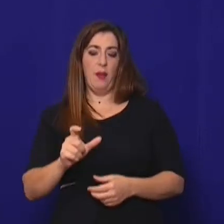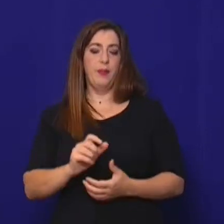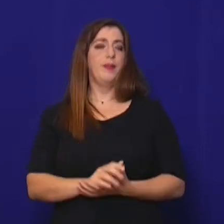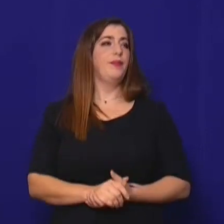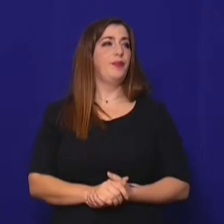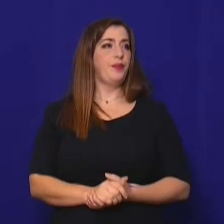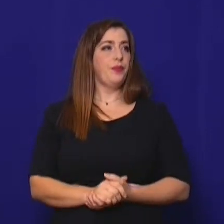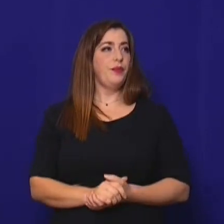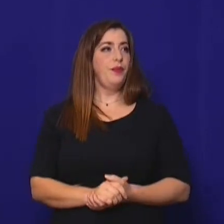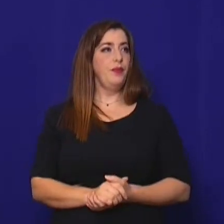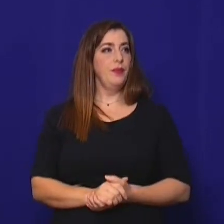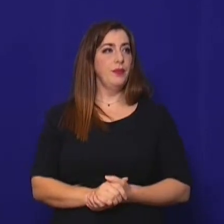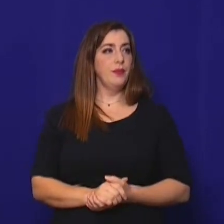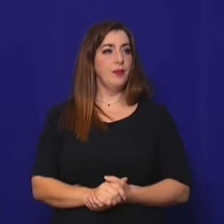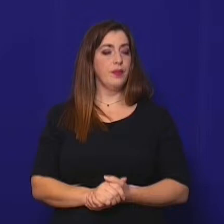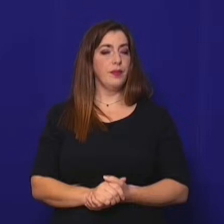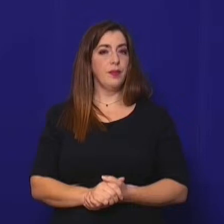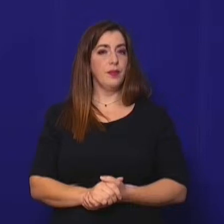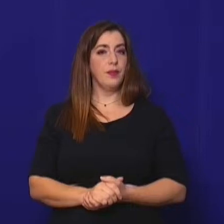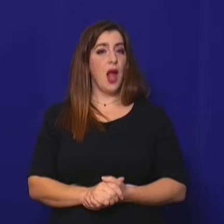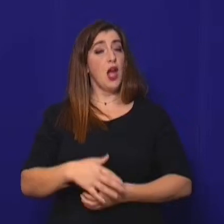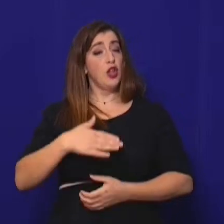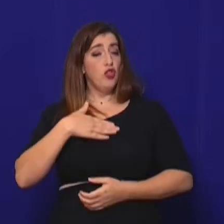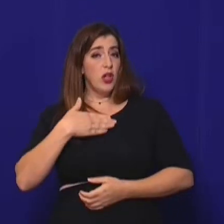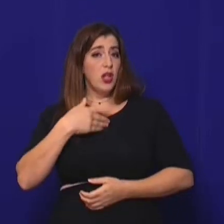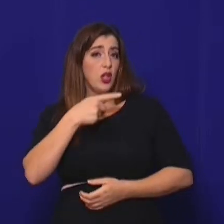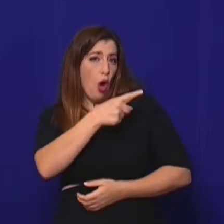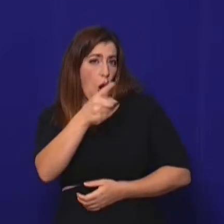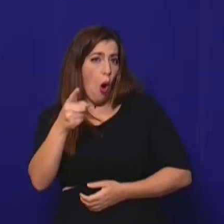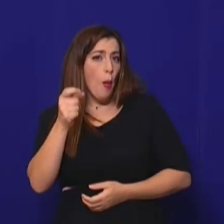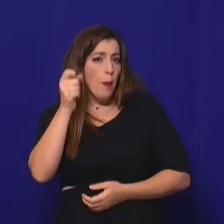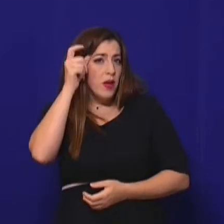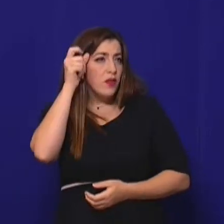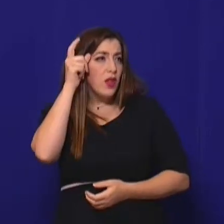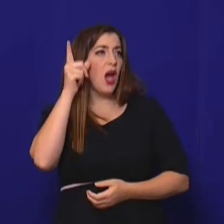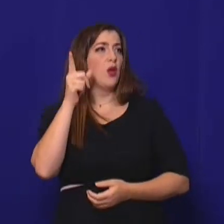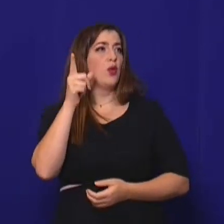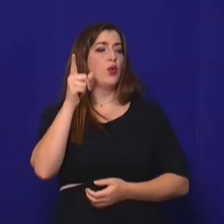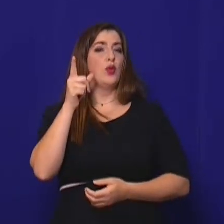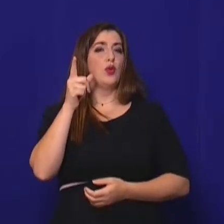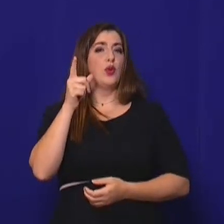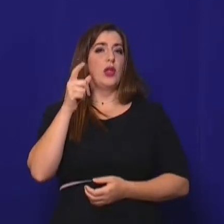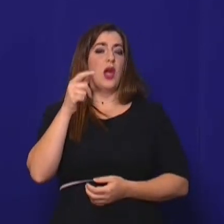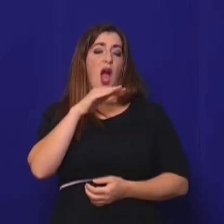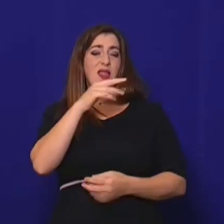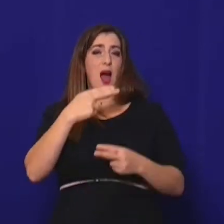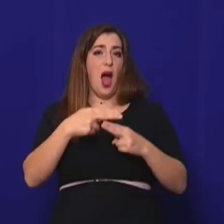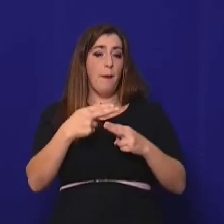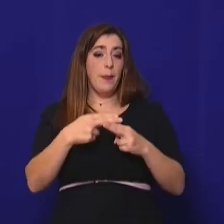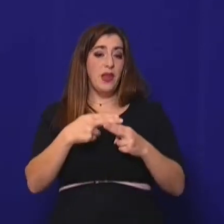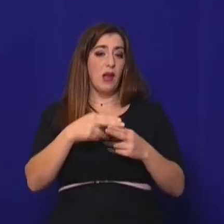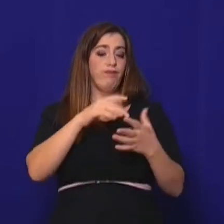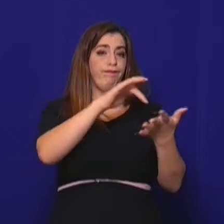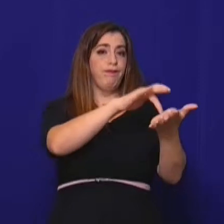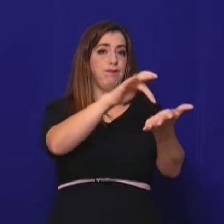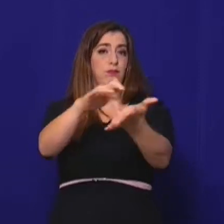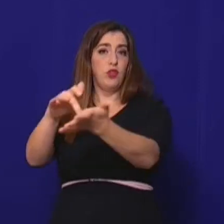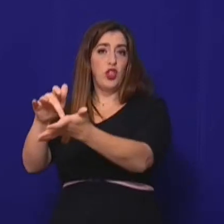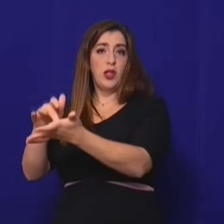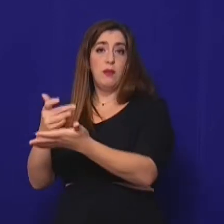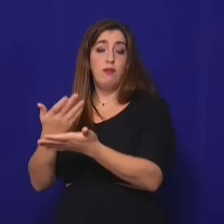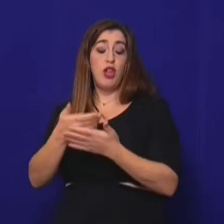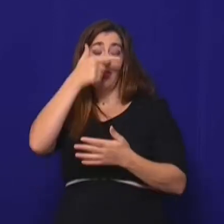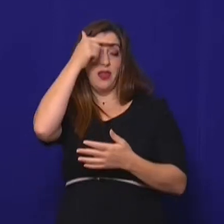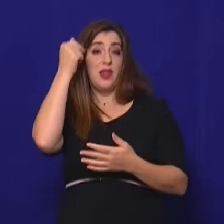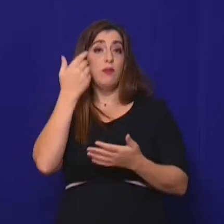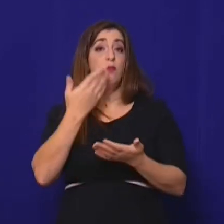Fakkarkom li aħna għamilna ċentri tal-testjar biex nkun nistgħu naqbdu l-każijiet